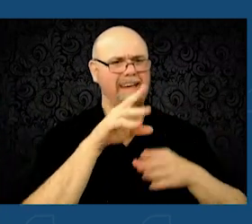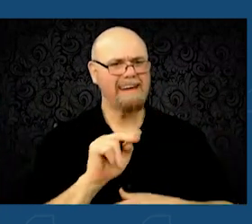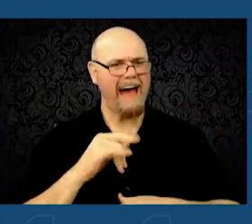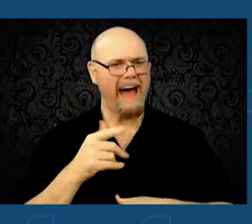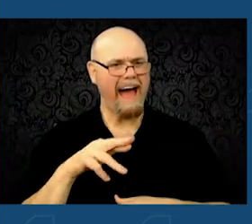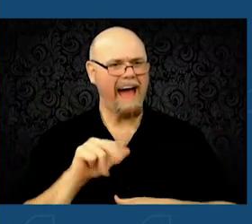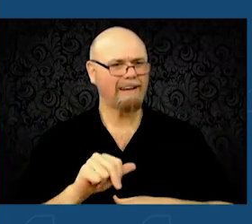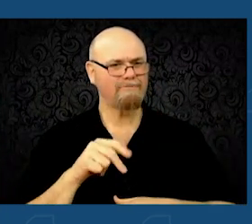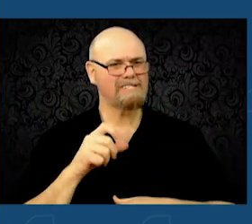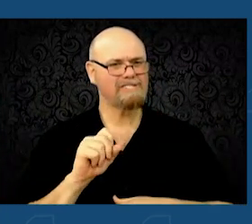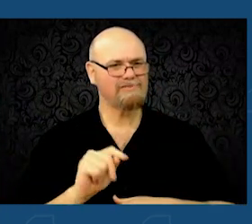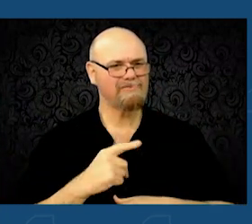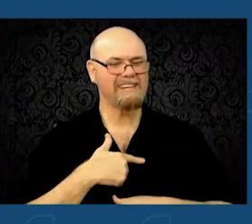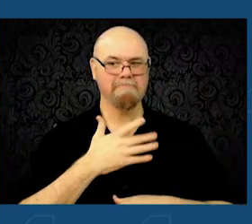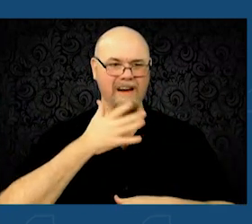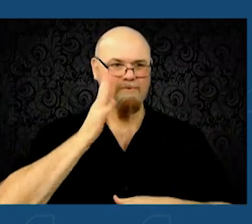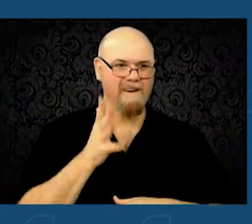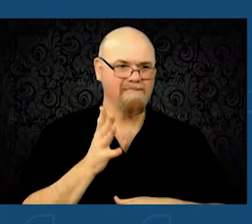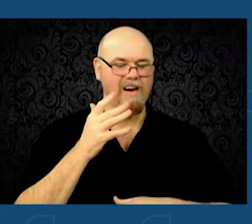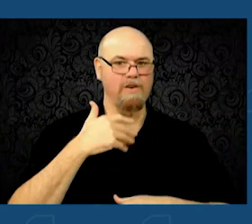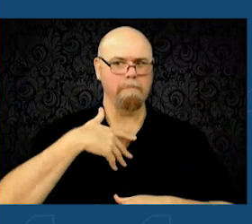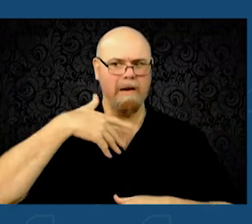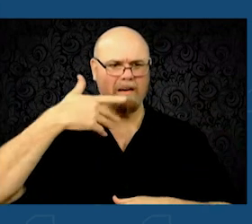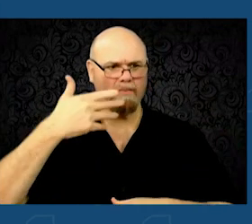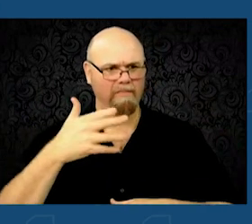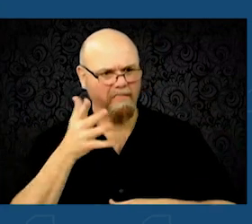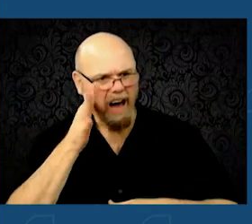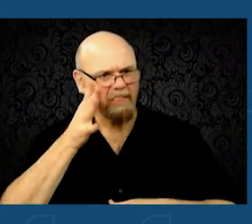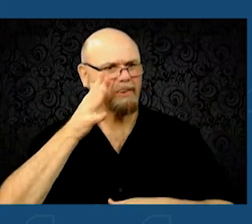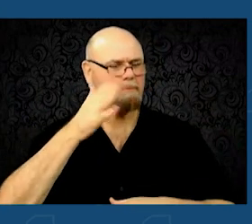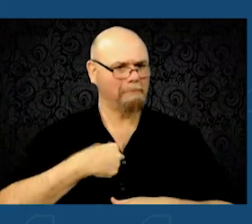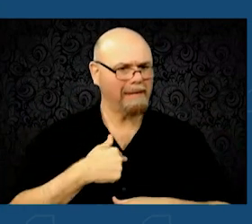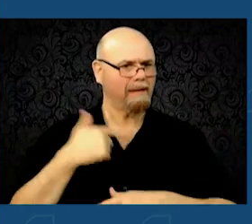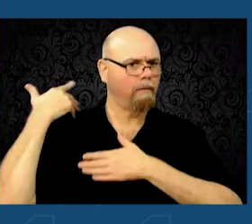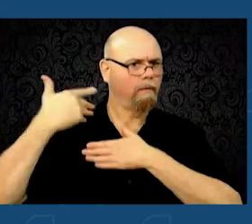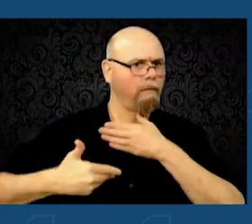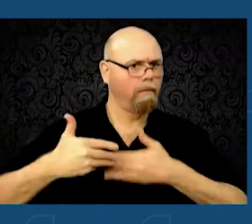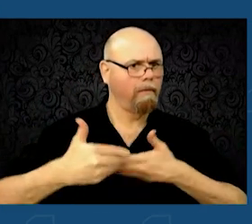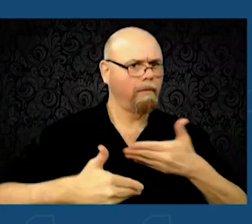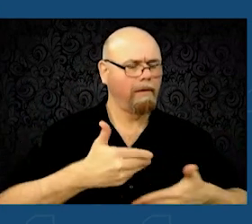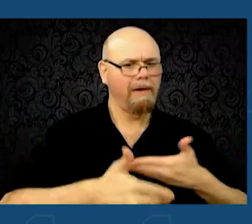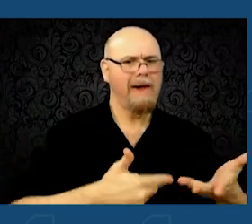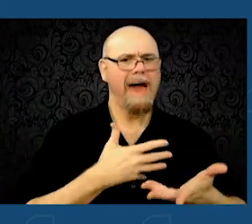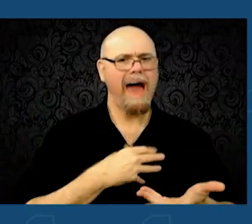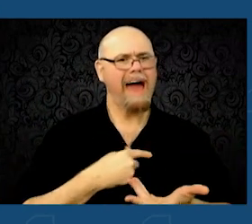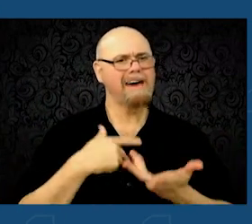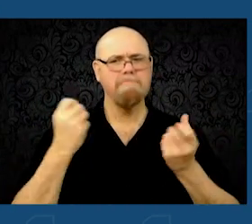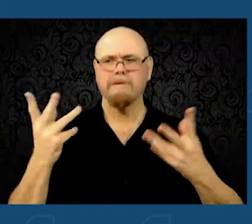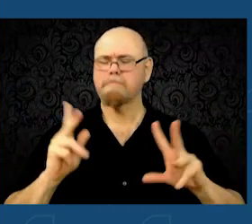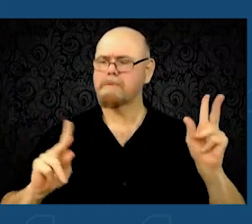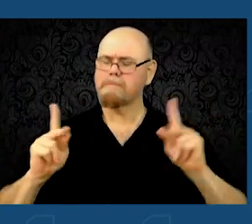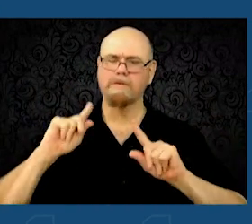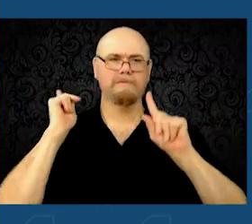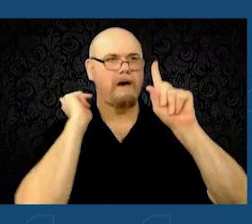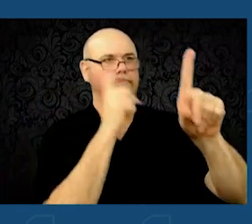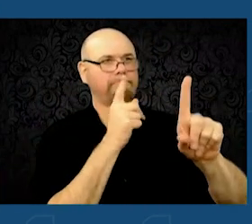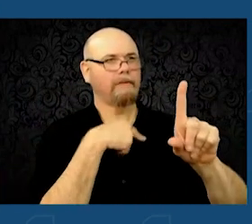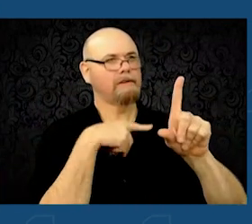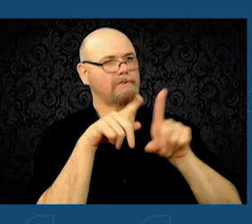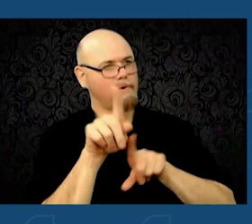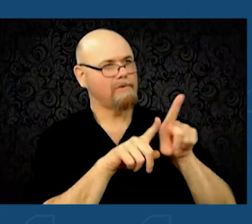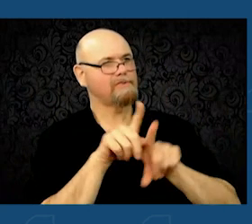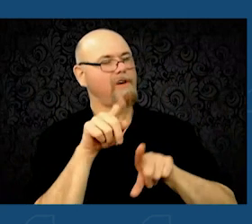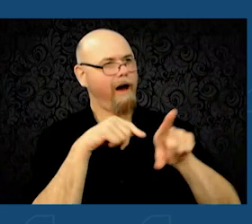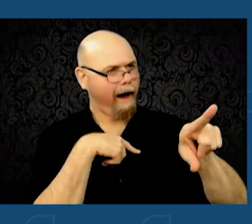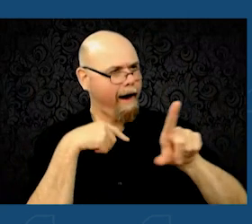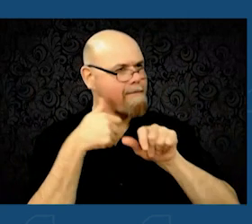Street. And I think about the countless Latinos who followed a North Star to a region, took a chance on this foreign